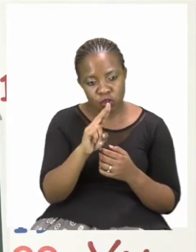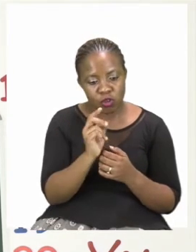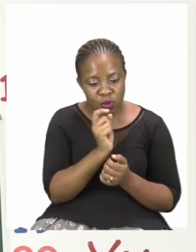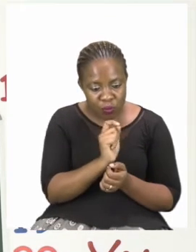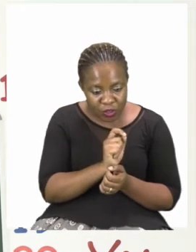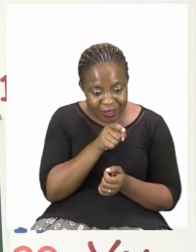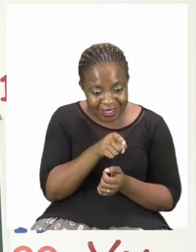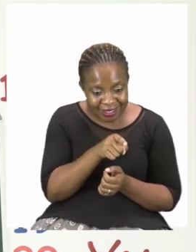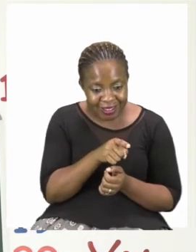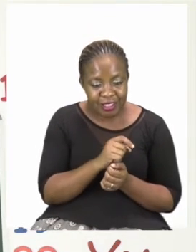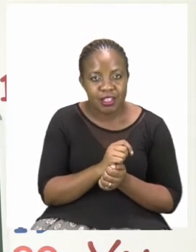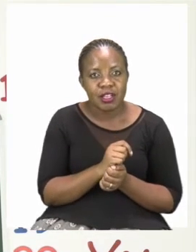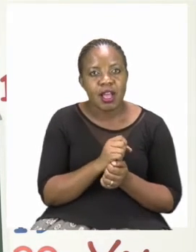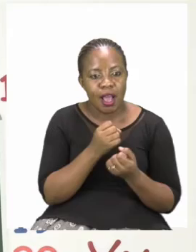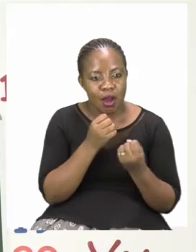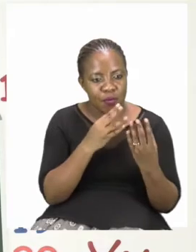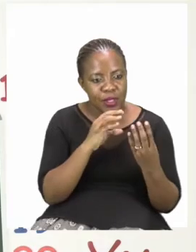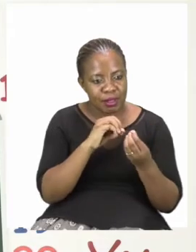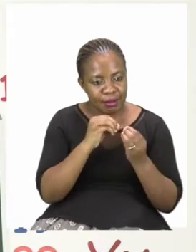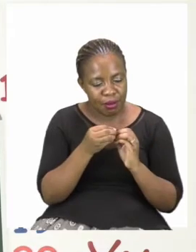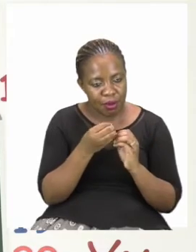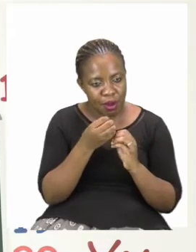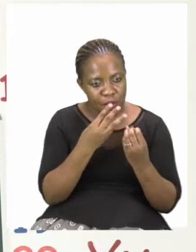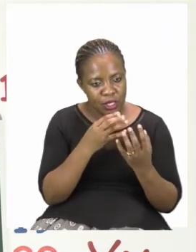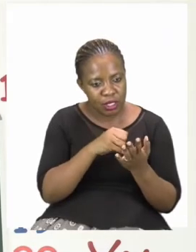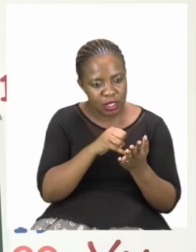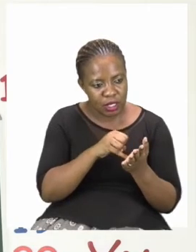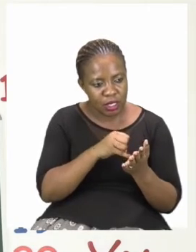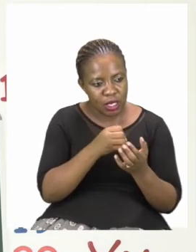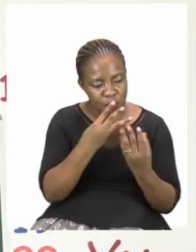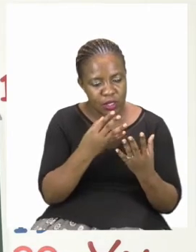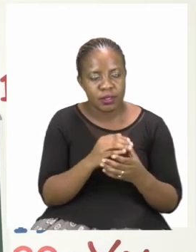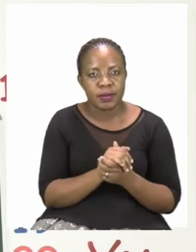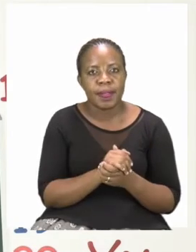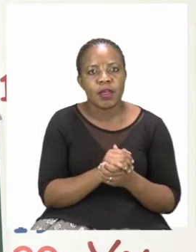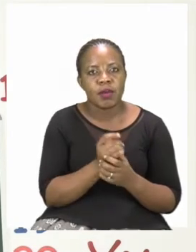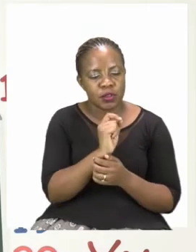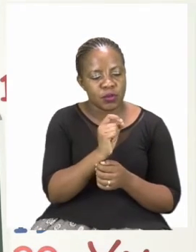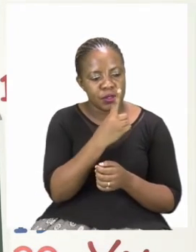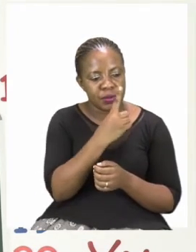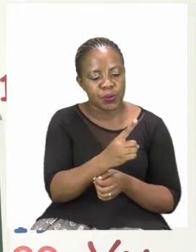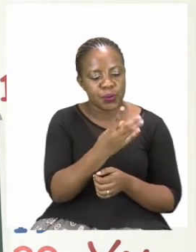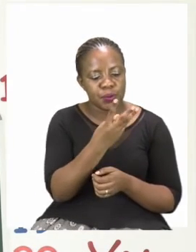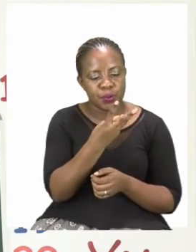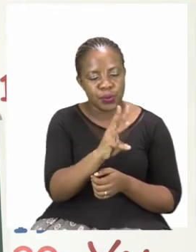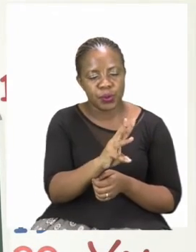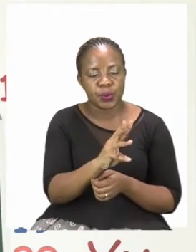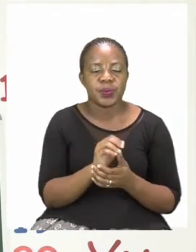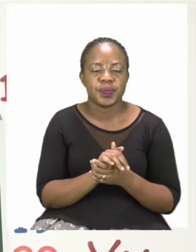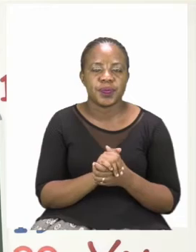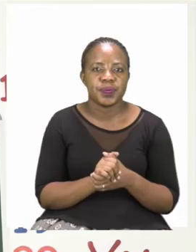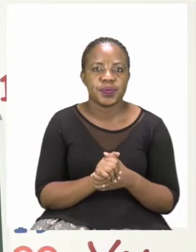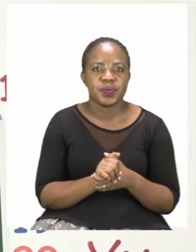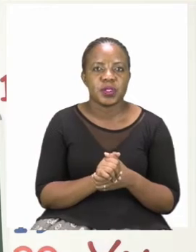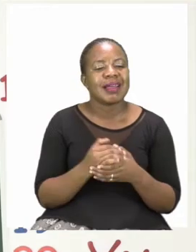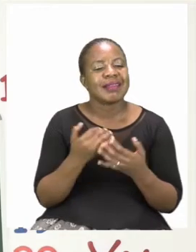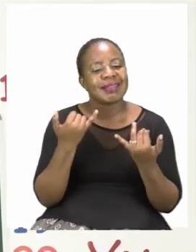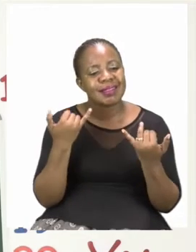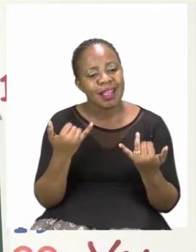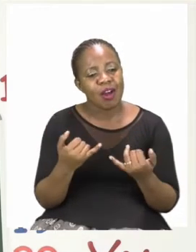are going to be reading the story of the 3 little pigs. Now, I am going to be telling